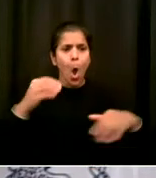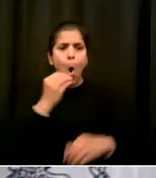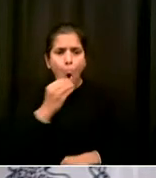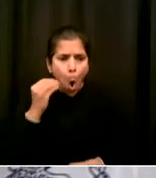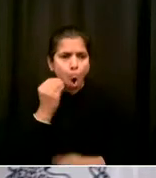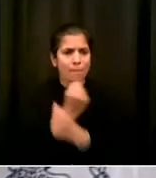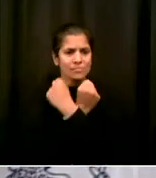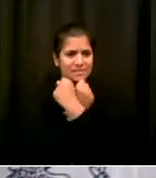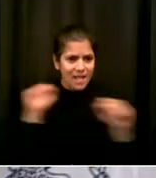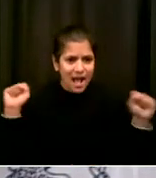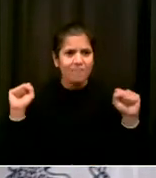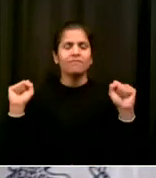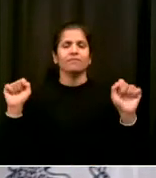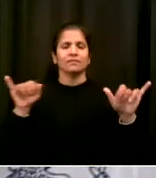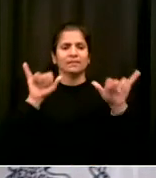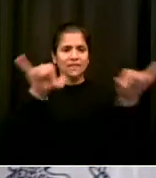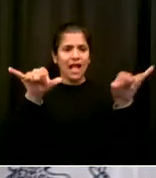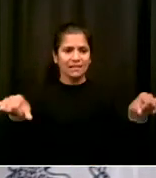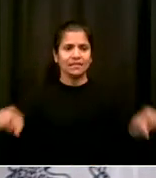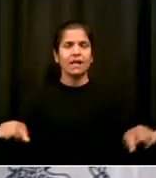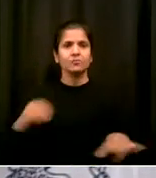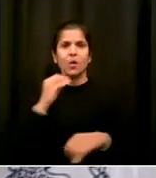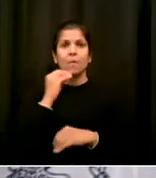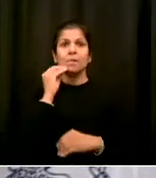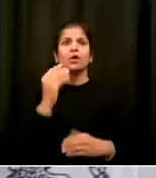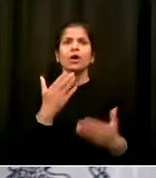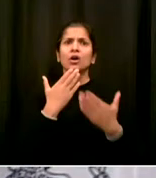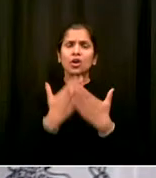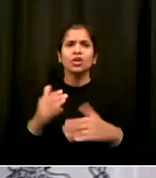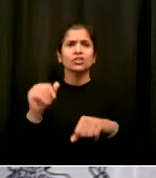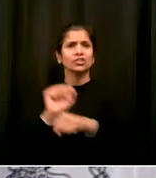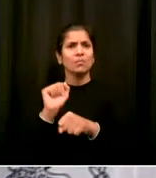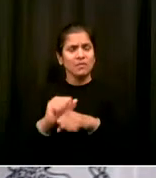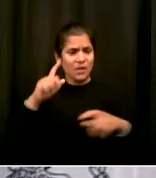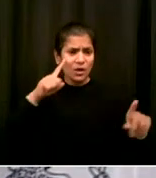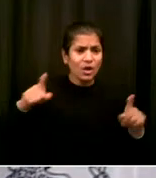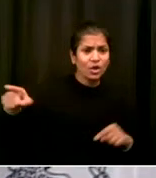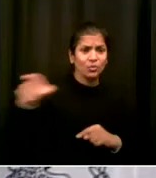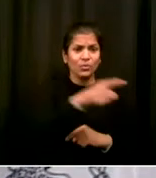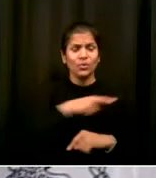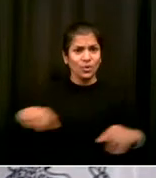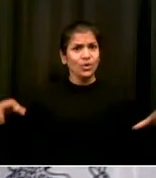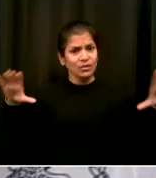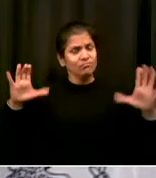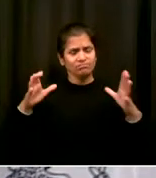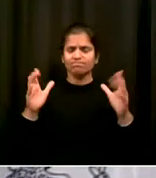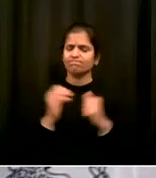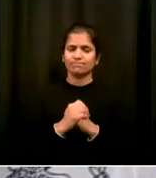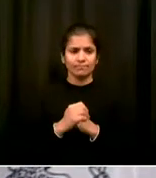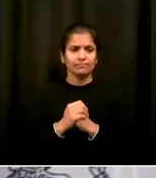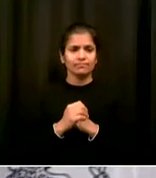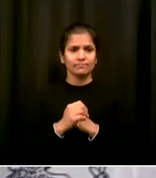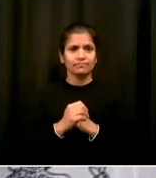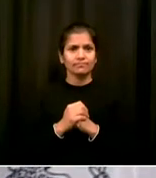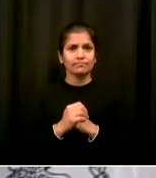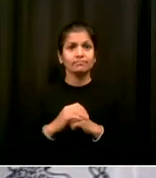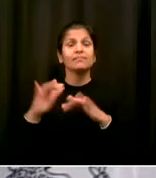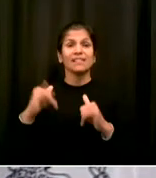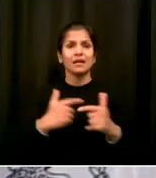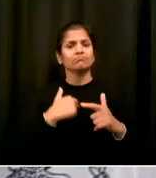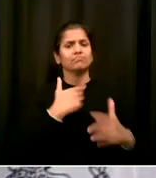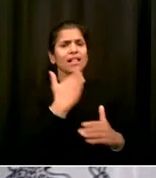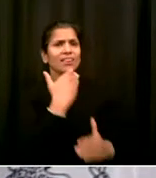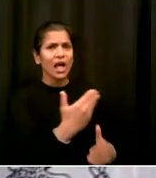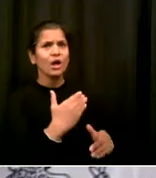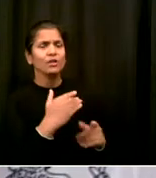year, for your team's amazing work. Some of the other colleagues here as part of this press conference today, Deputy Mayor Melanie